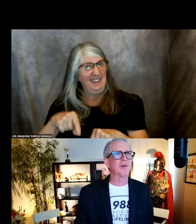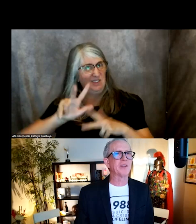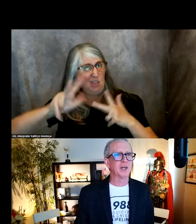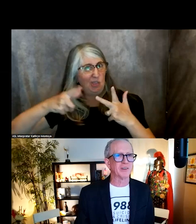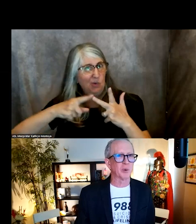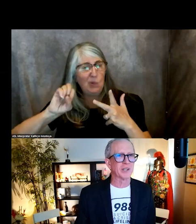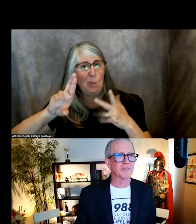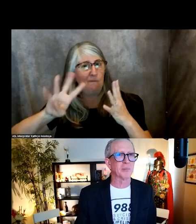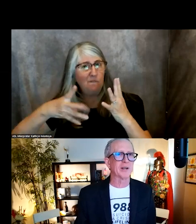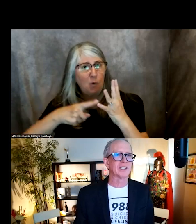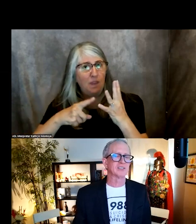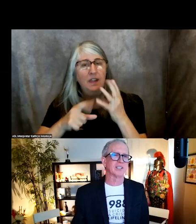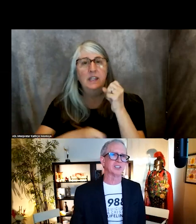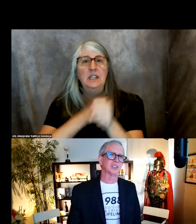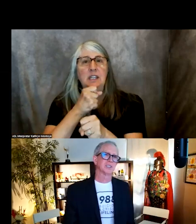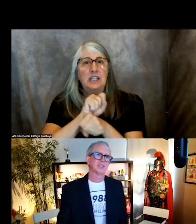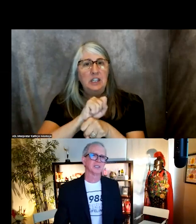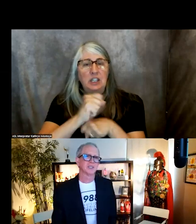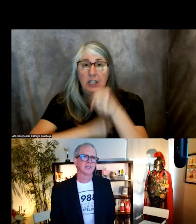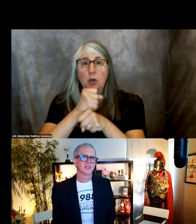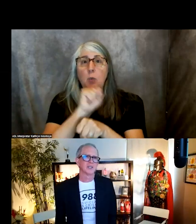now fourth year of working for model legislation?